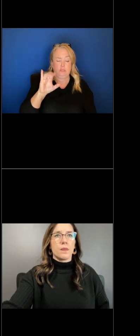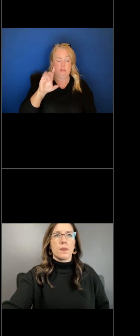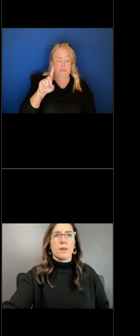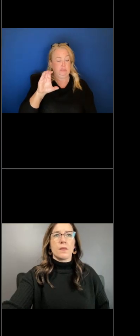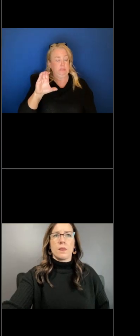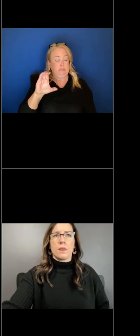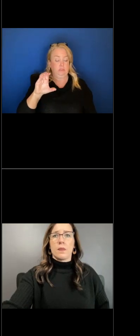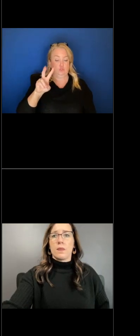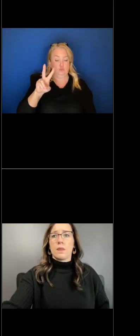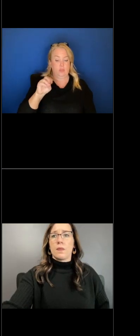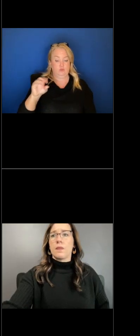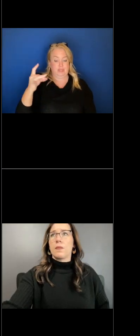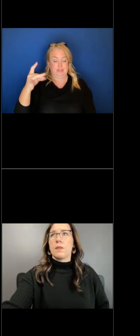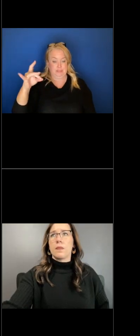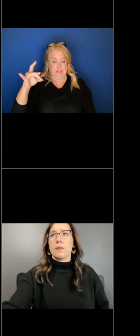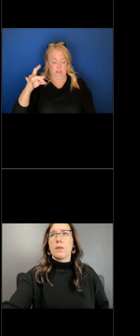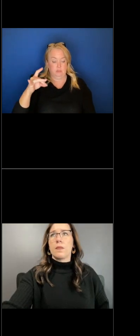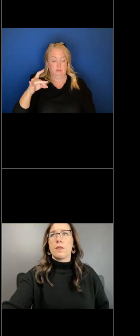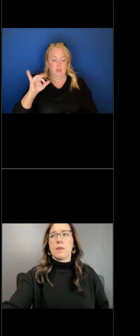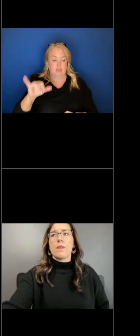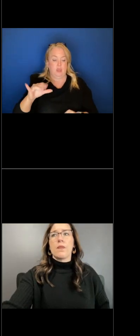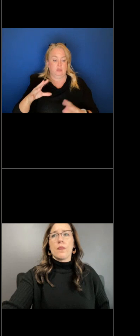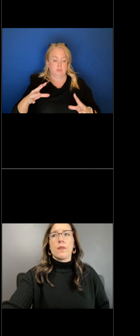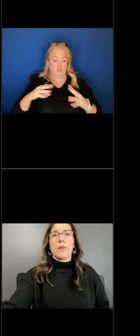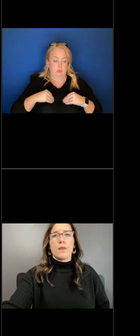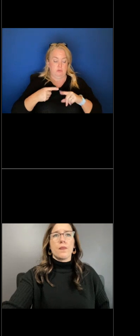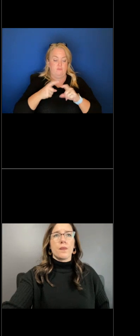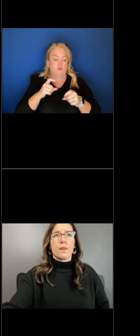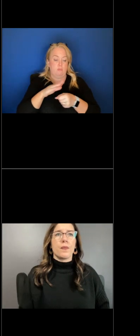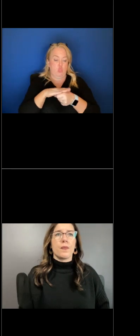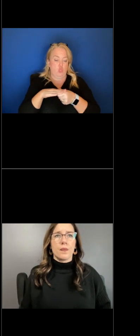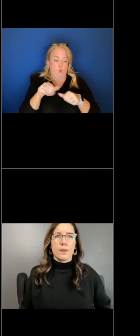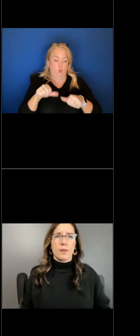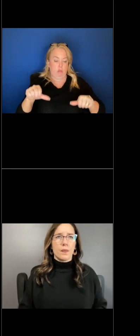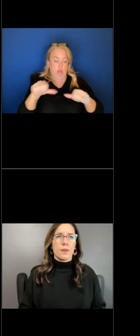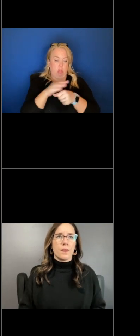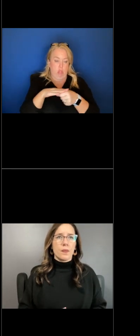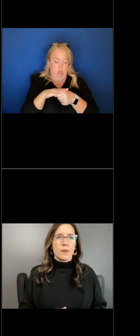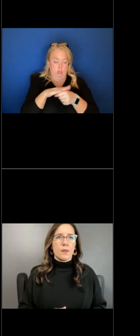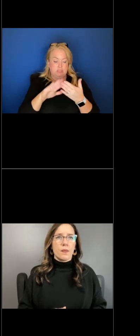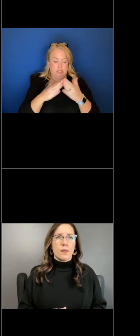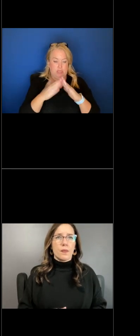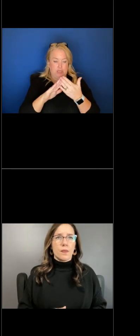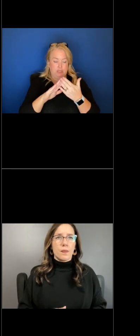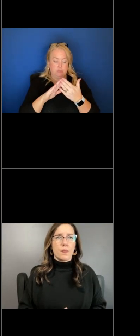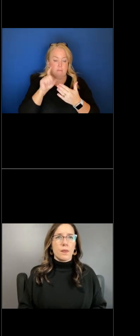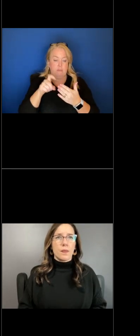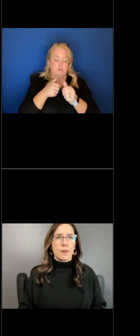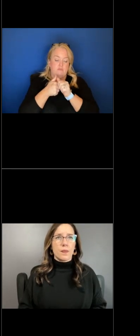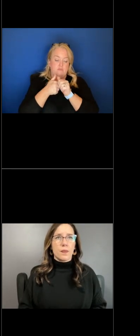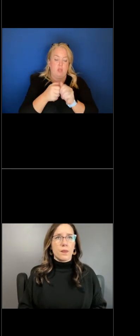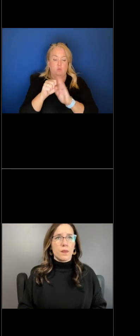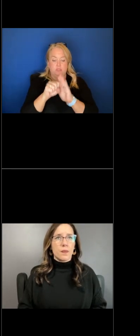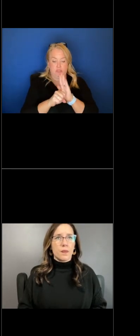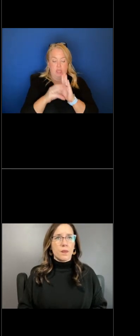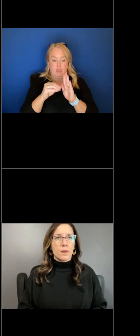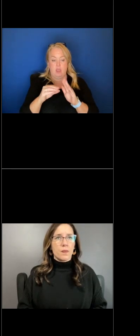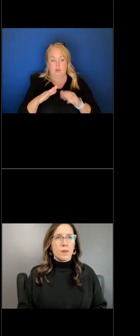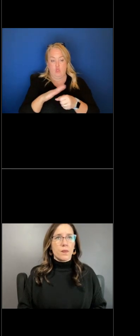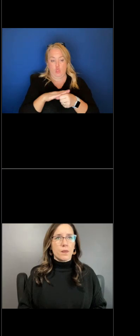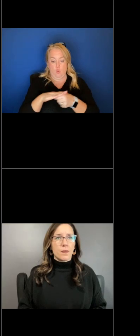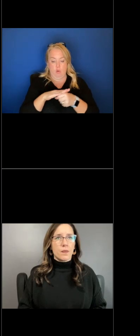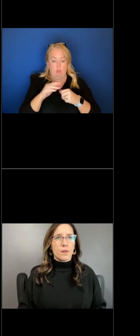that has been adopted by a local municipality and therefore comply not only with the state or local building